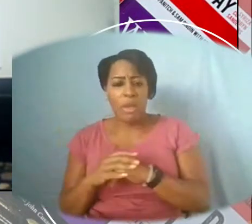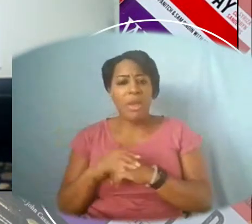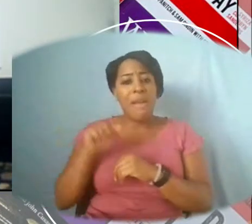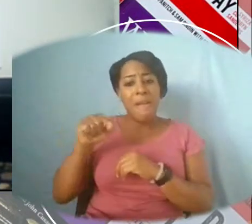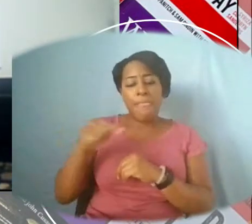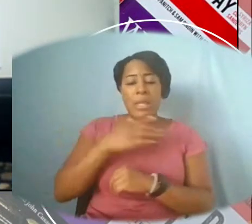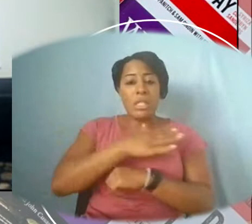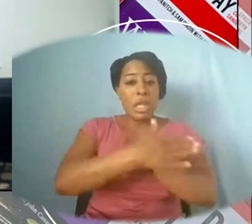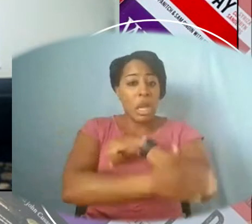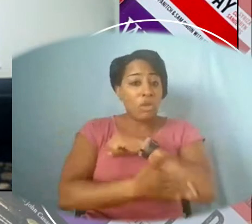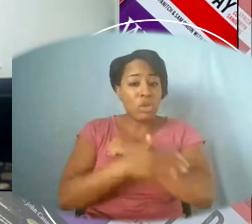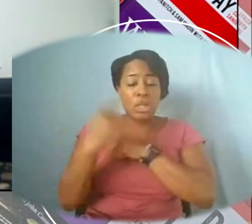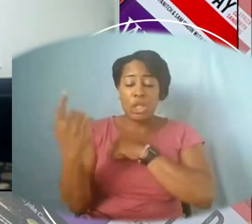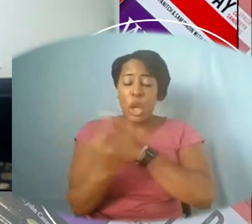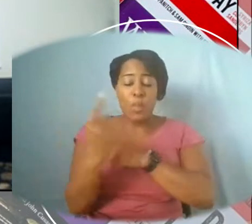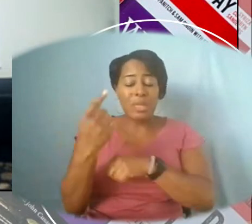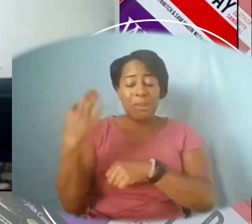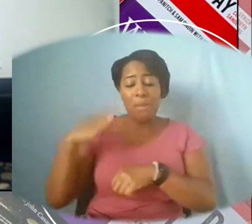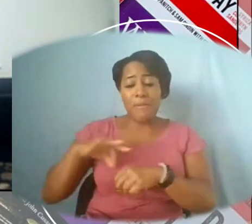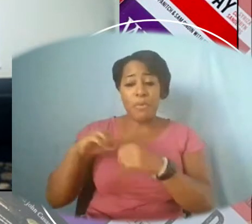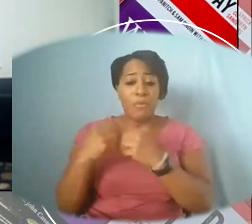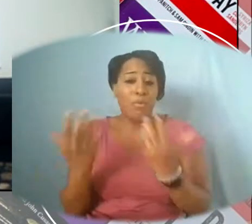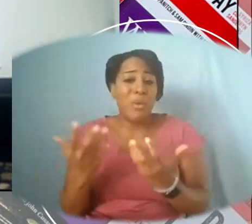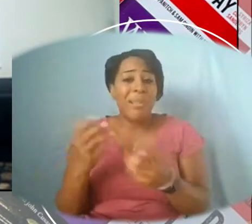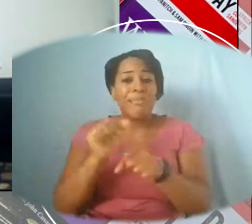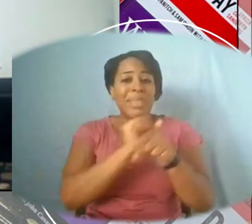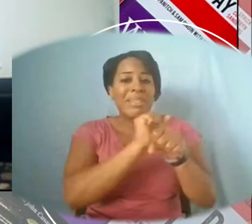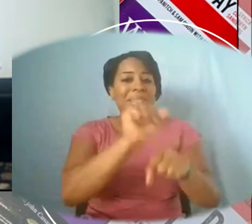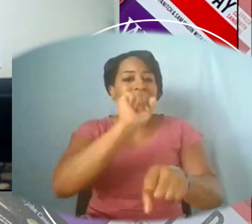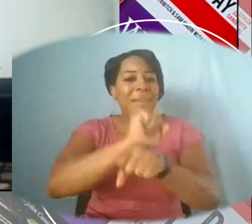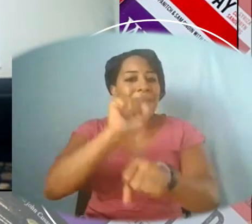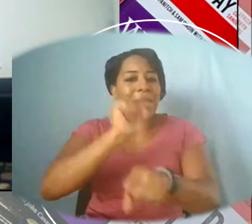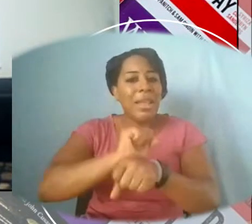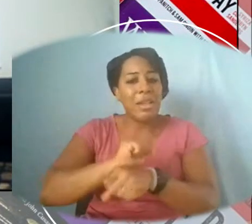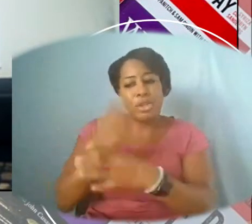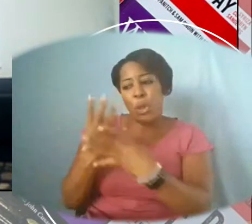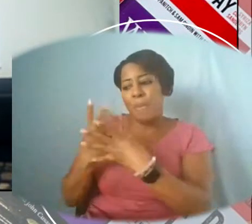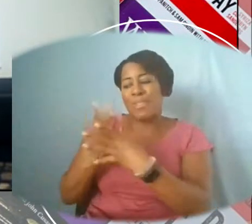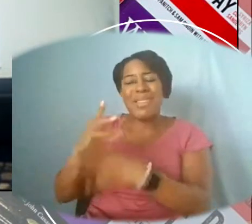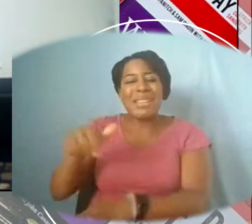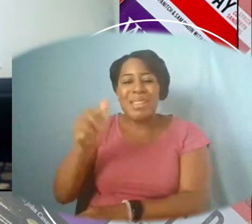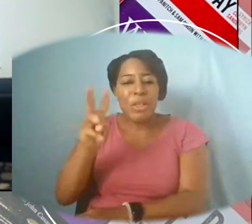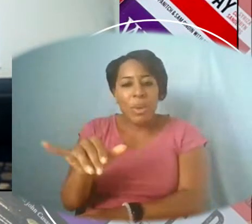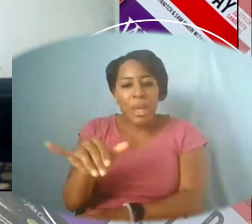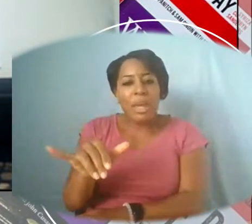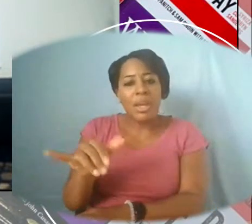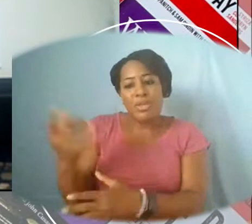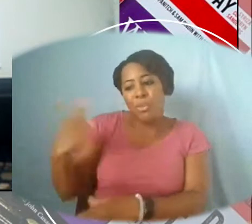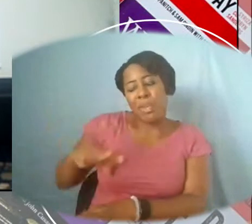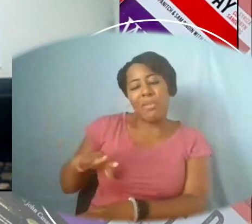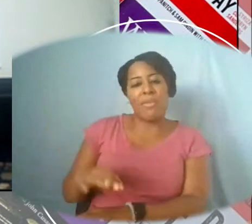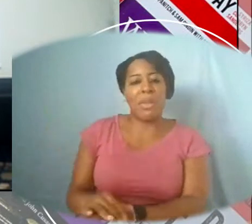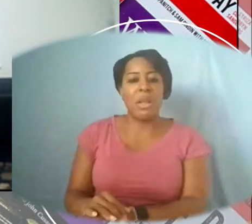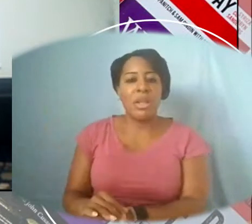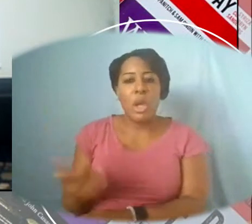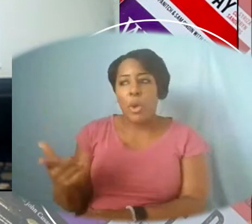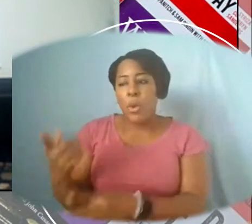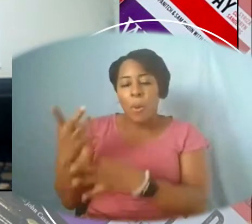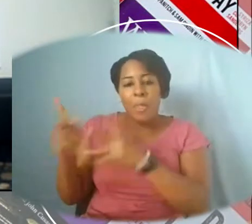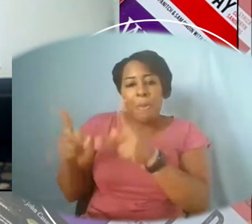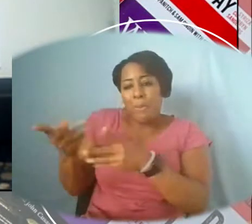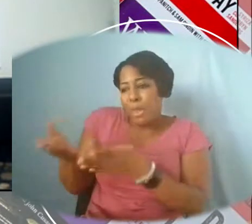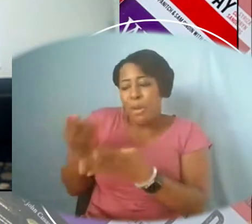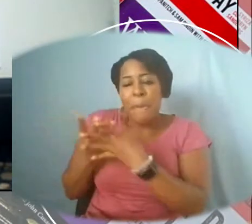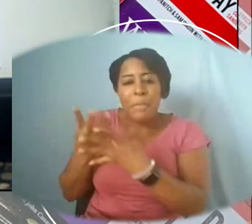slave labor, and prison is just another way. So pay the people inside of prison a minimum wage, pay our